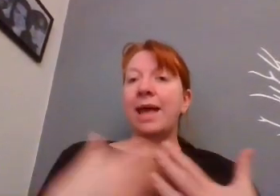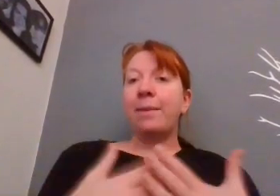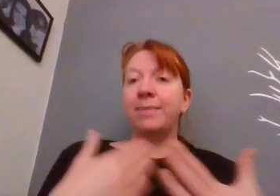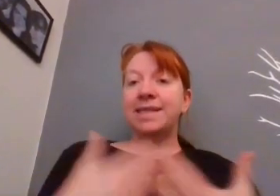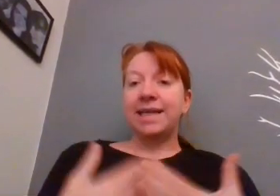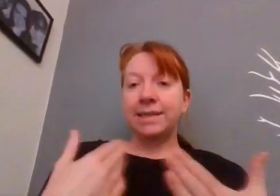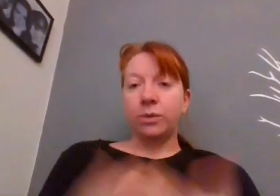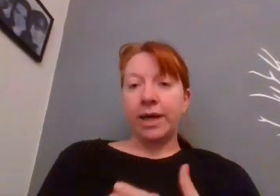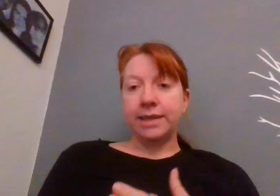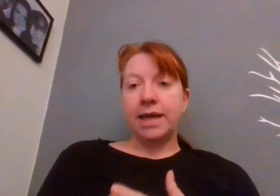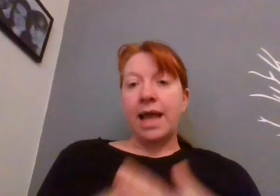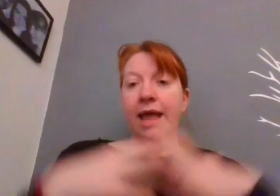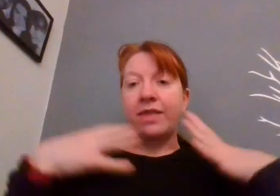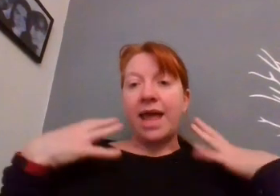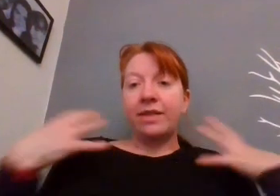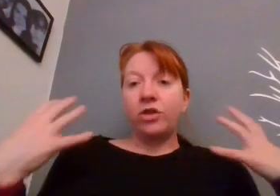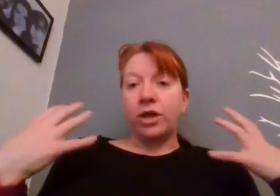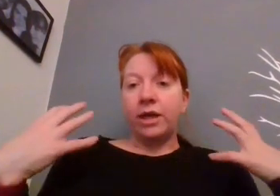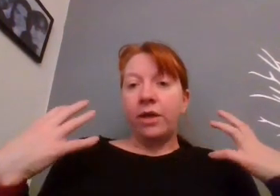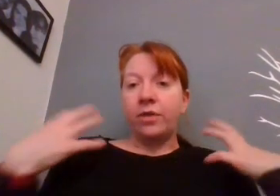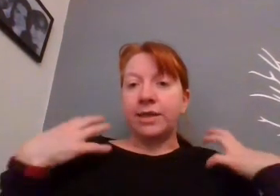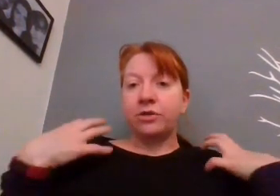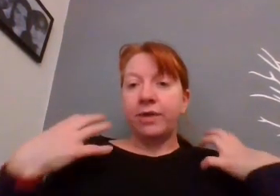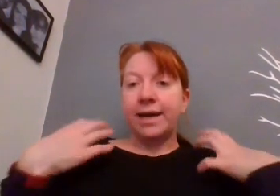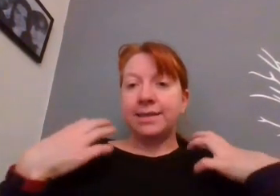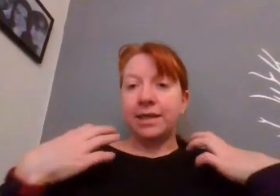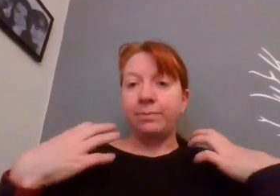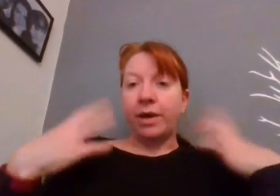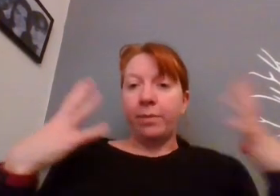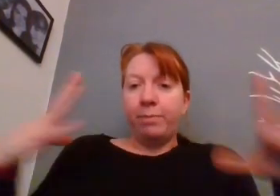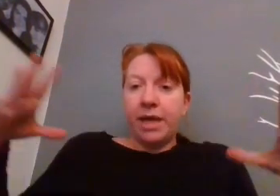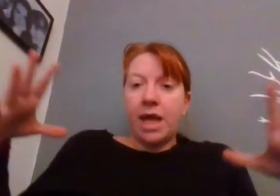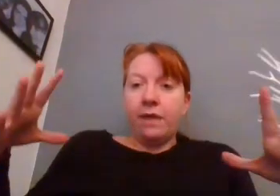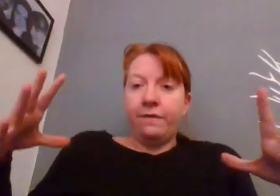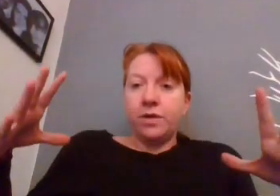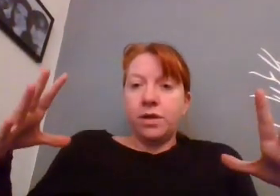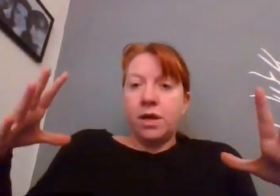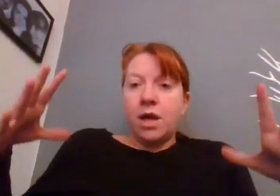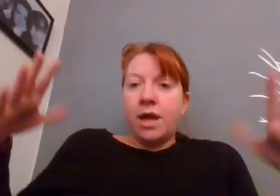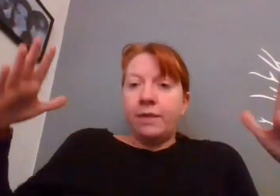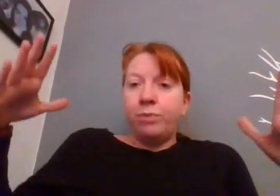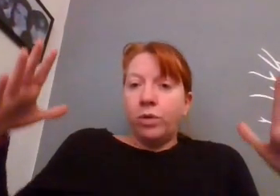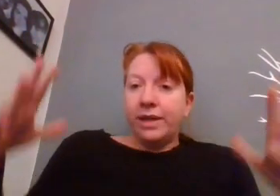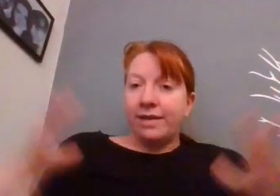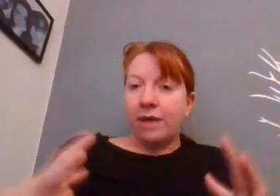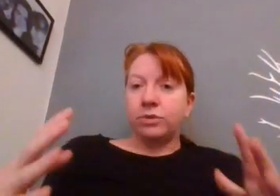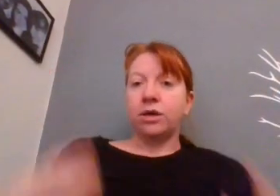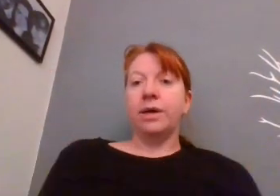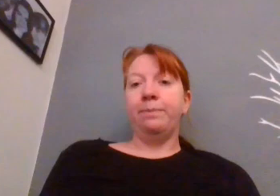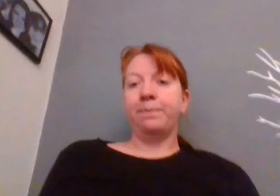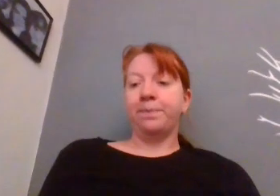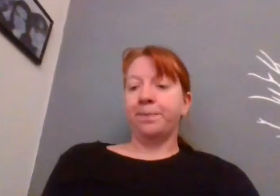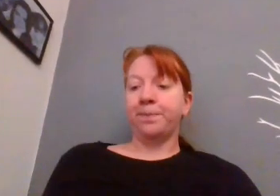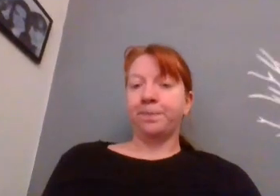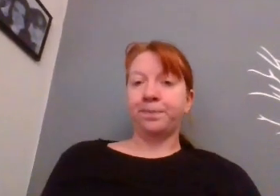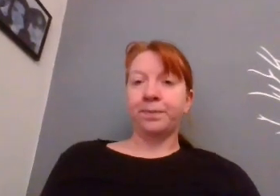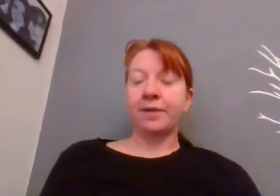equals mc squared. The energy that is created by the big elephant is pulling down